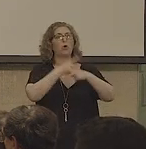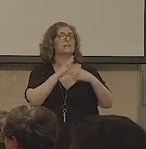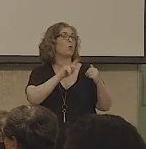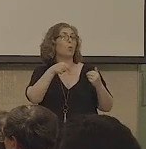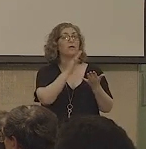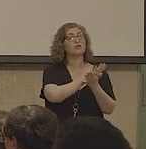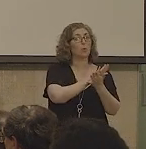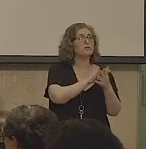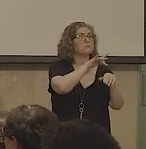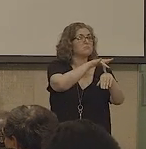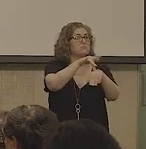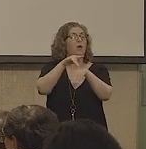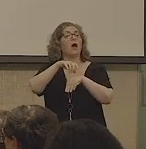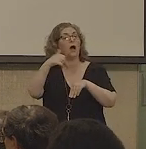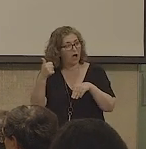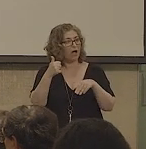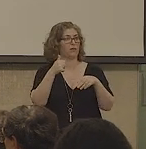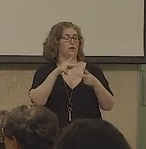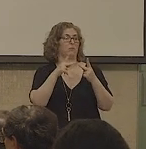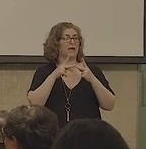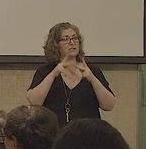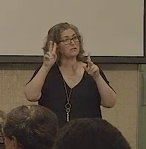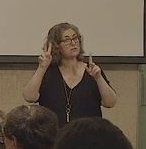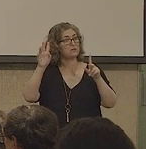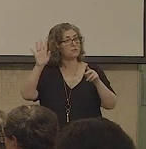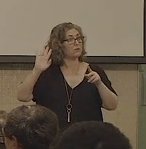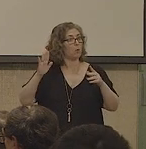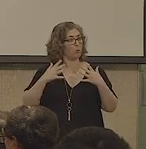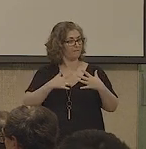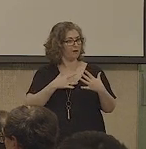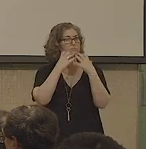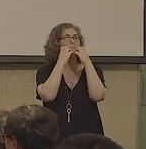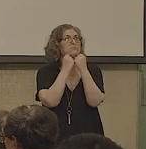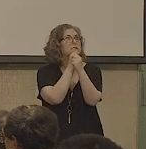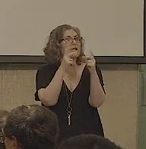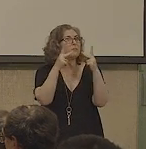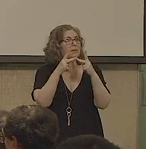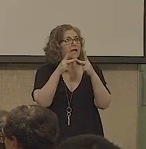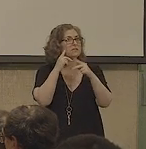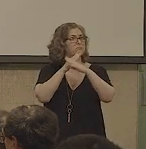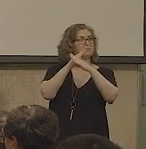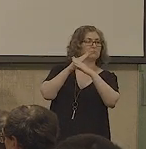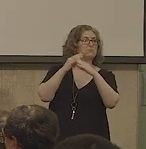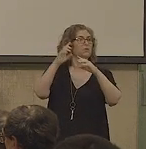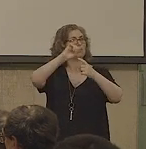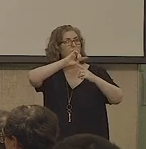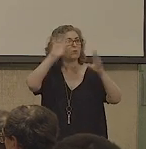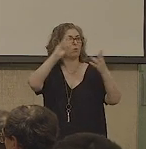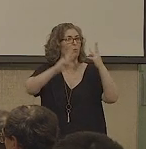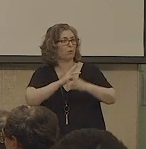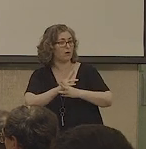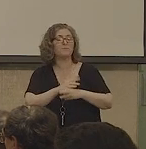to other venues once considered sanctuaries against a raging world," unquote. Parkland was not the last